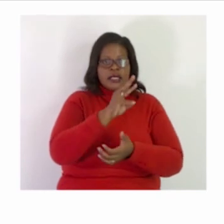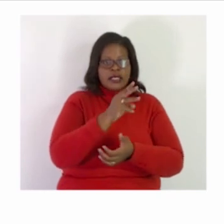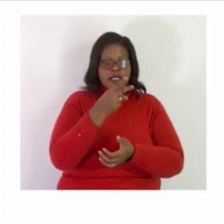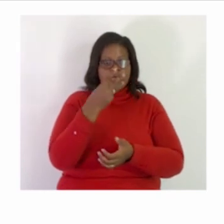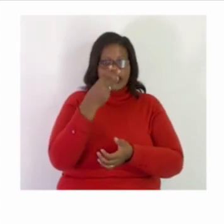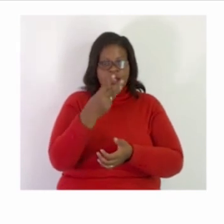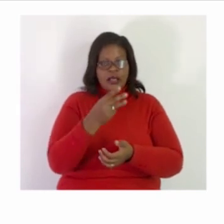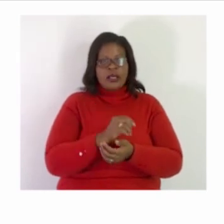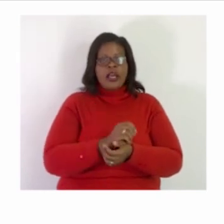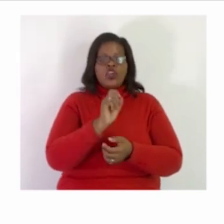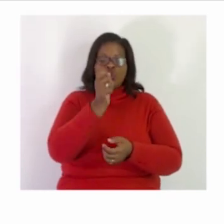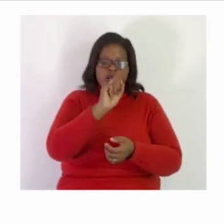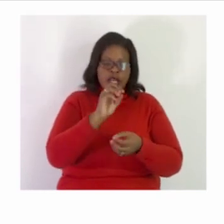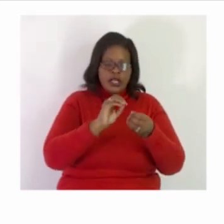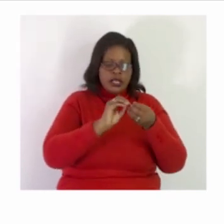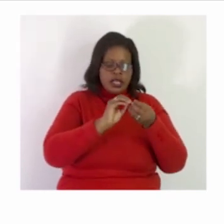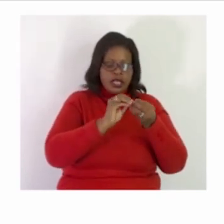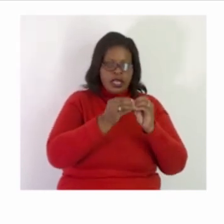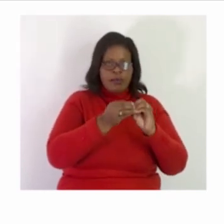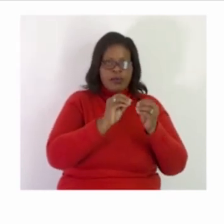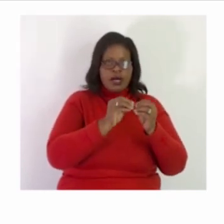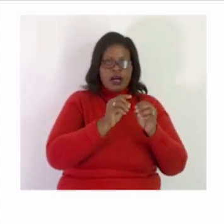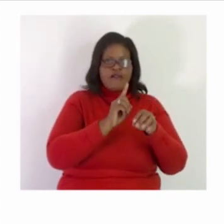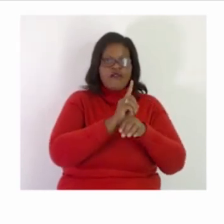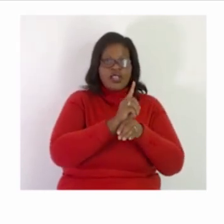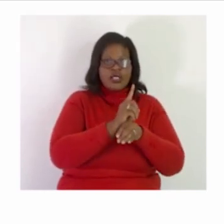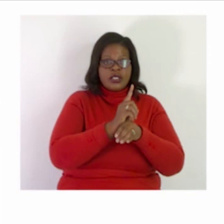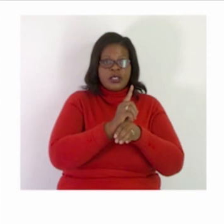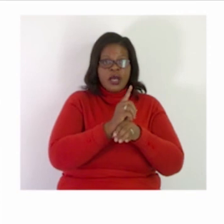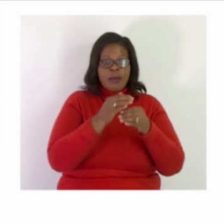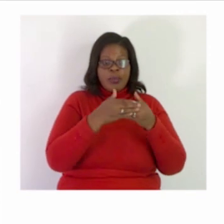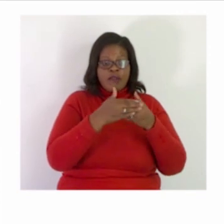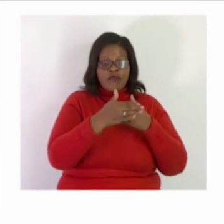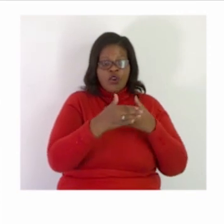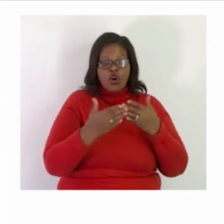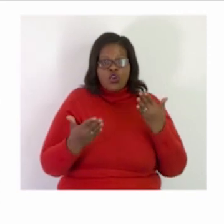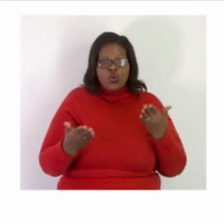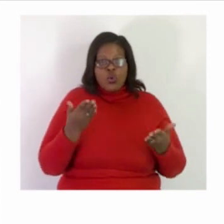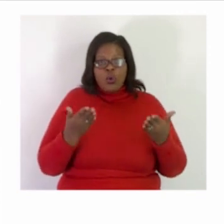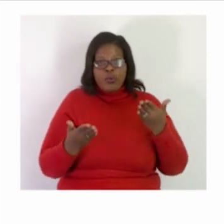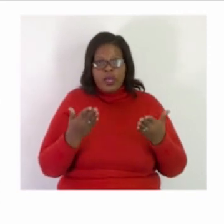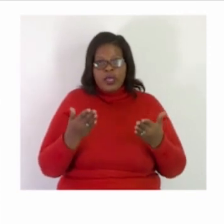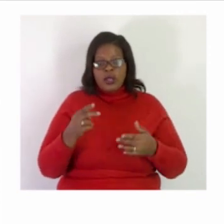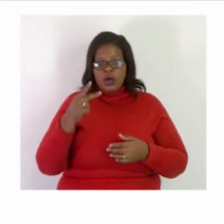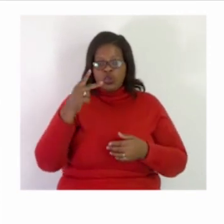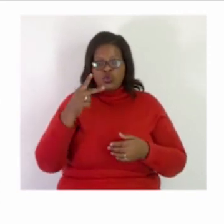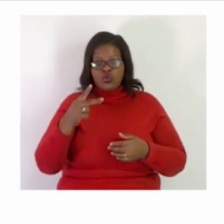23,063. You must write that in numeric so that you can compare that